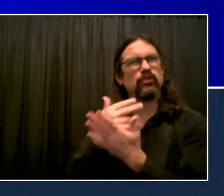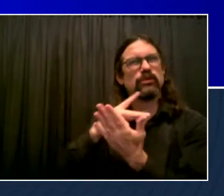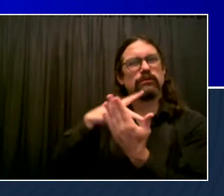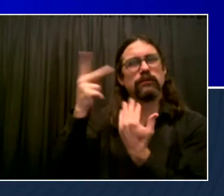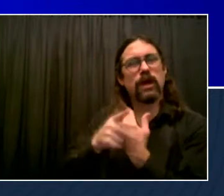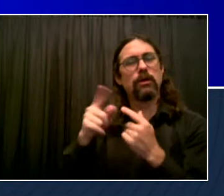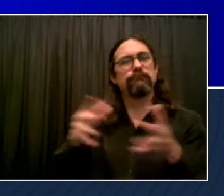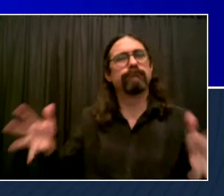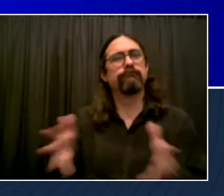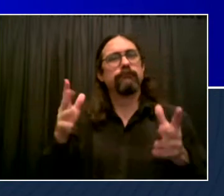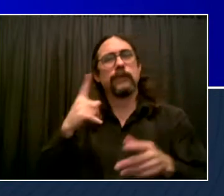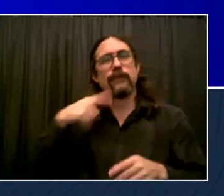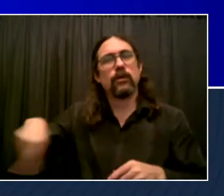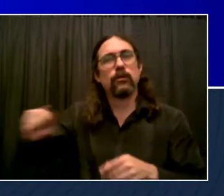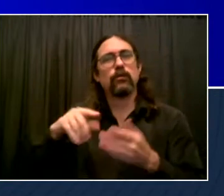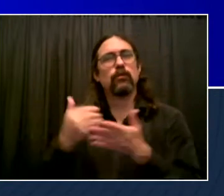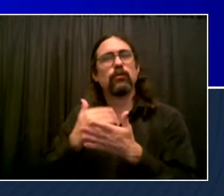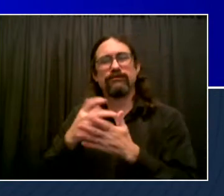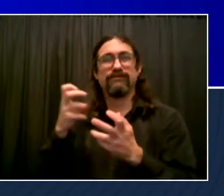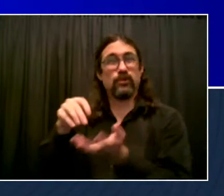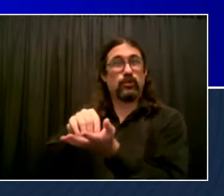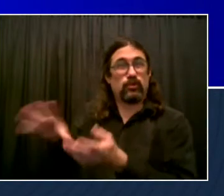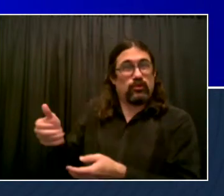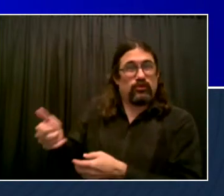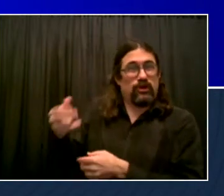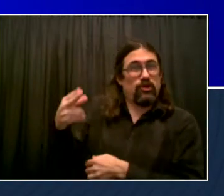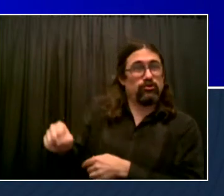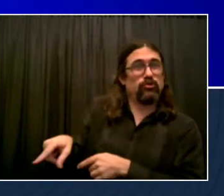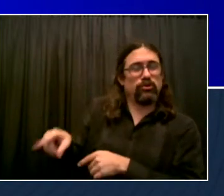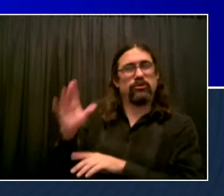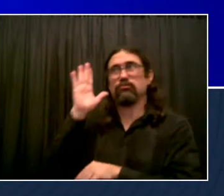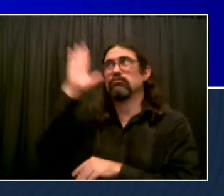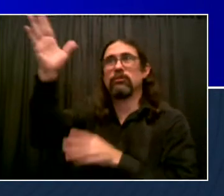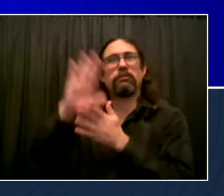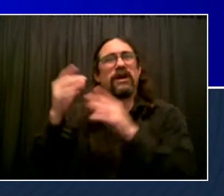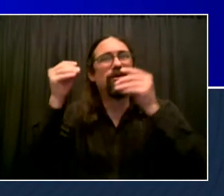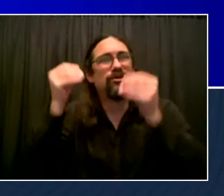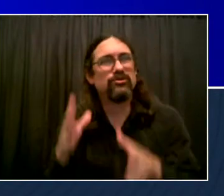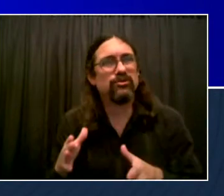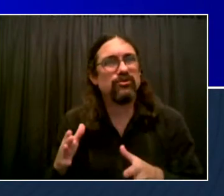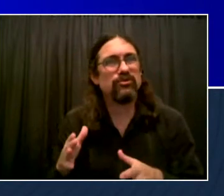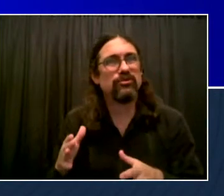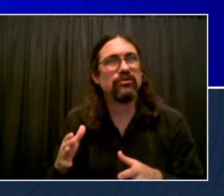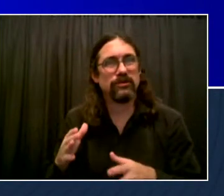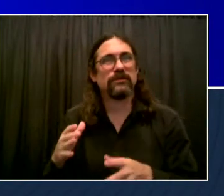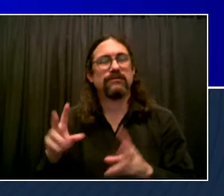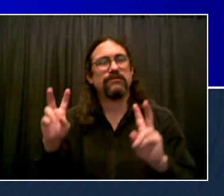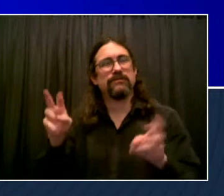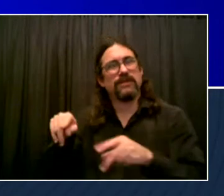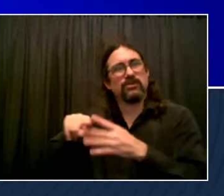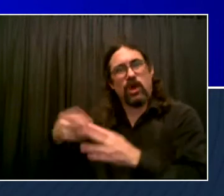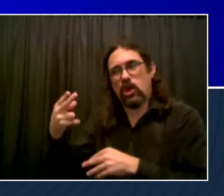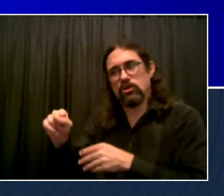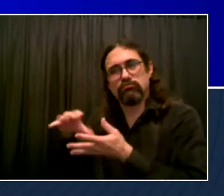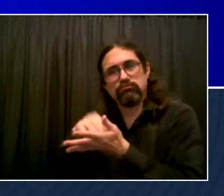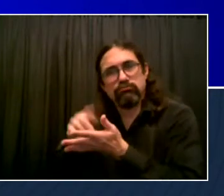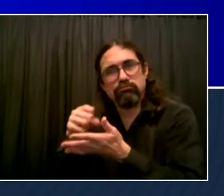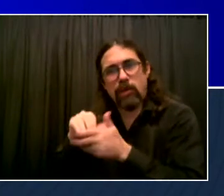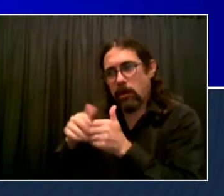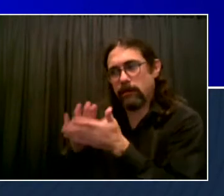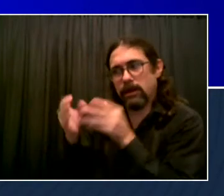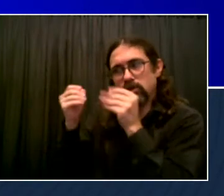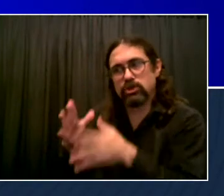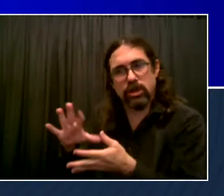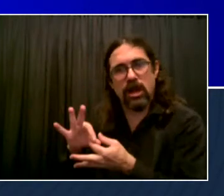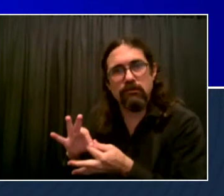York City. Imagine the virtuous circle, taking some of our wonderful public school kids, helping them, supporting them, bringing